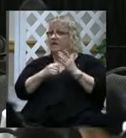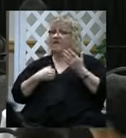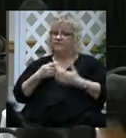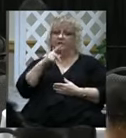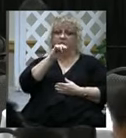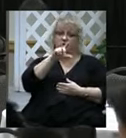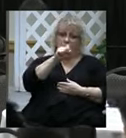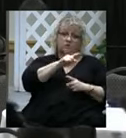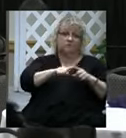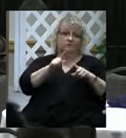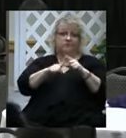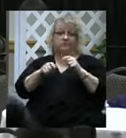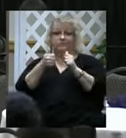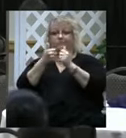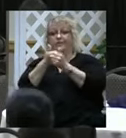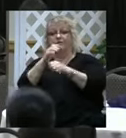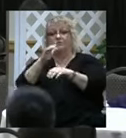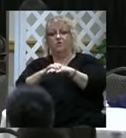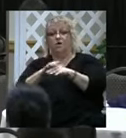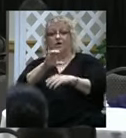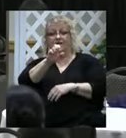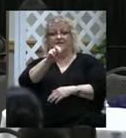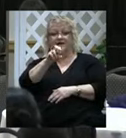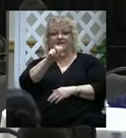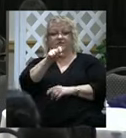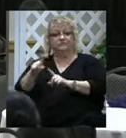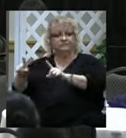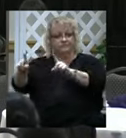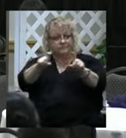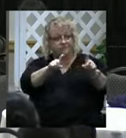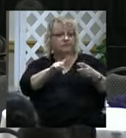lot of it is based on census reporting, but there's